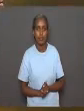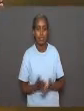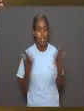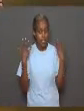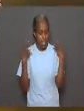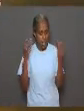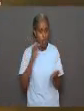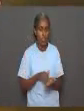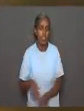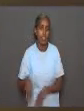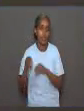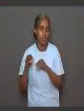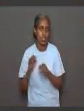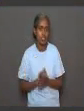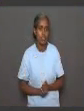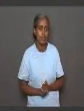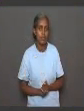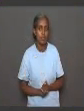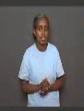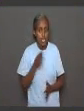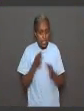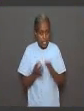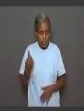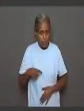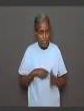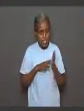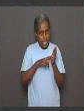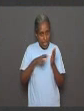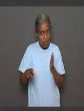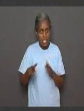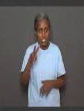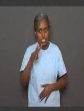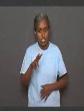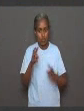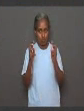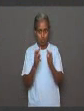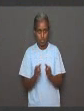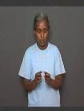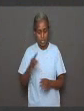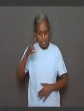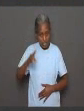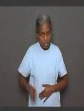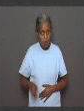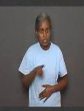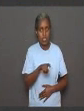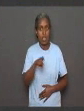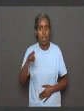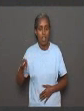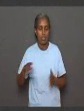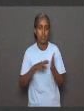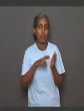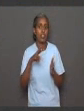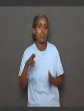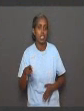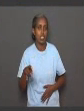Hello again, students. If we reflect the two shapes down this axis of